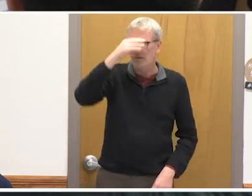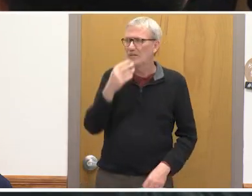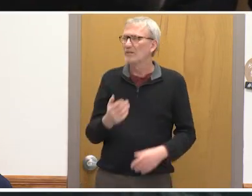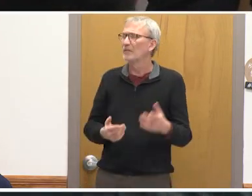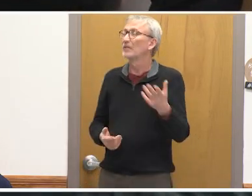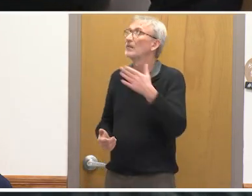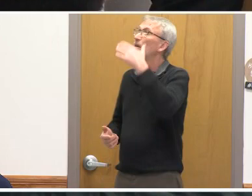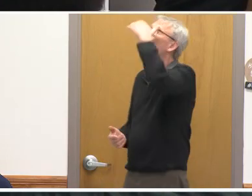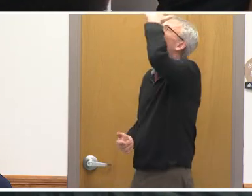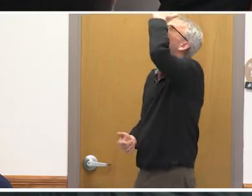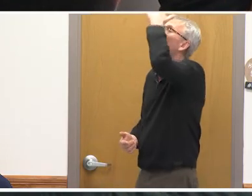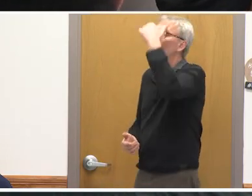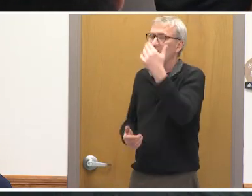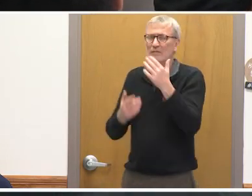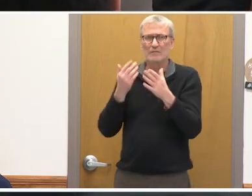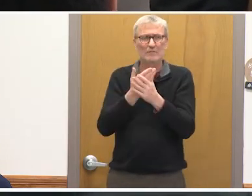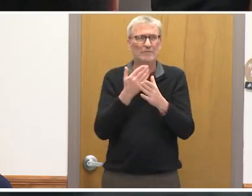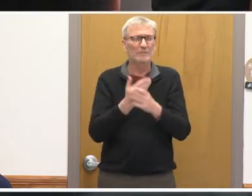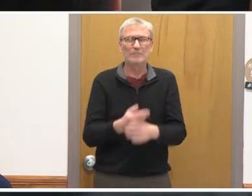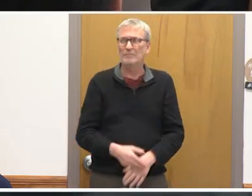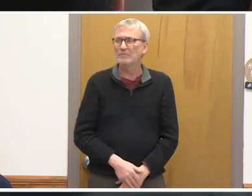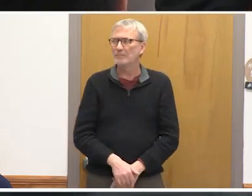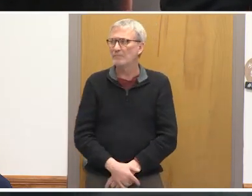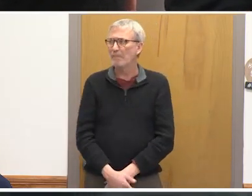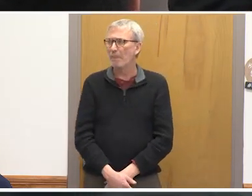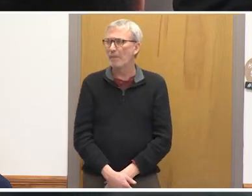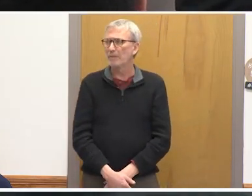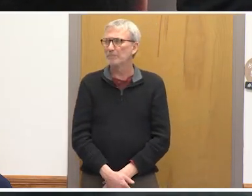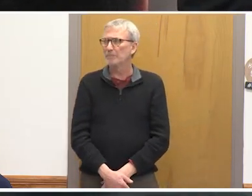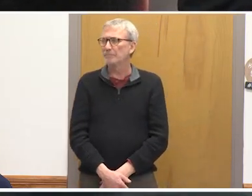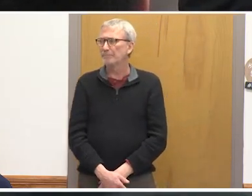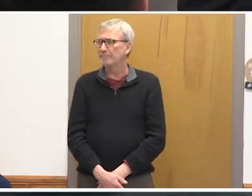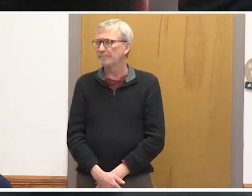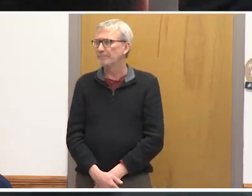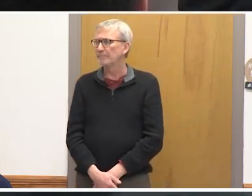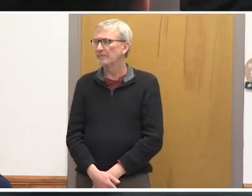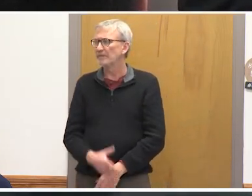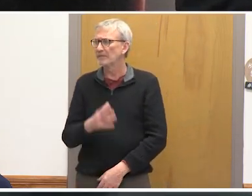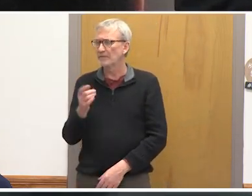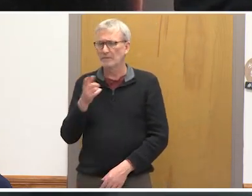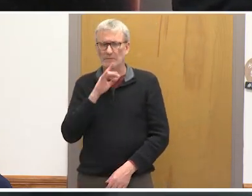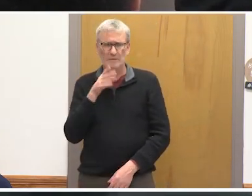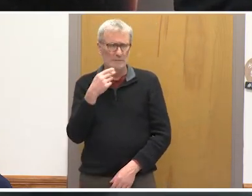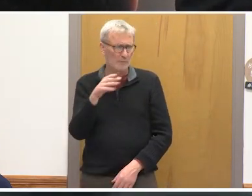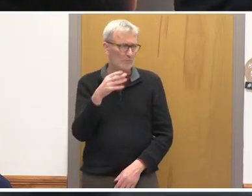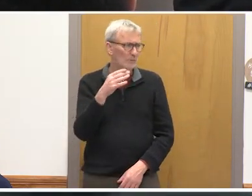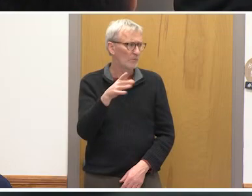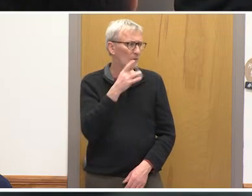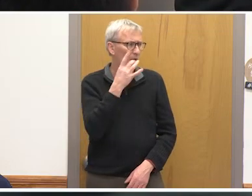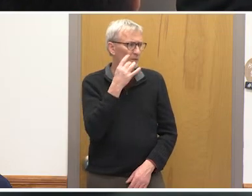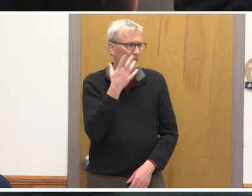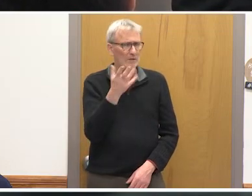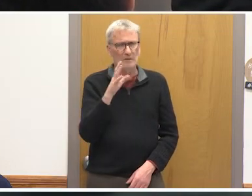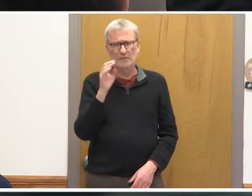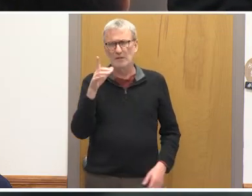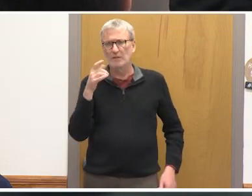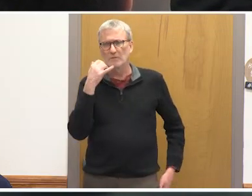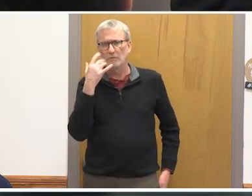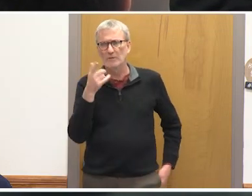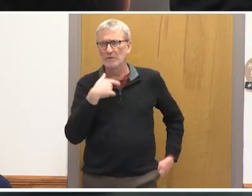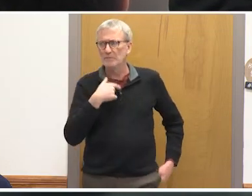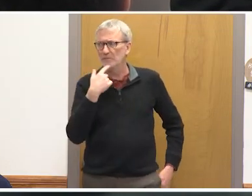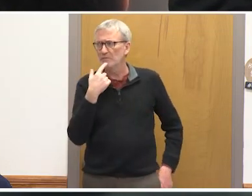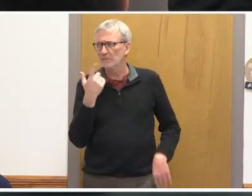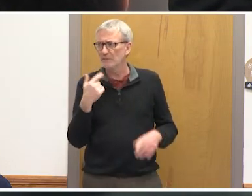in here somewhat bother me. And on the computer, the blue lights on the computers and the cell phone. So what I'm trying to